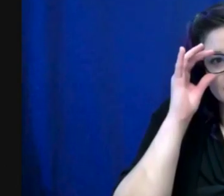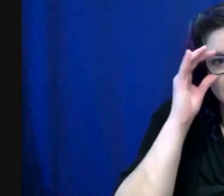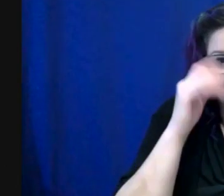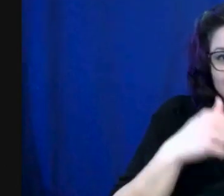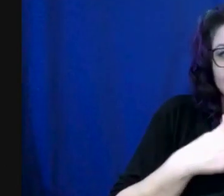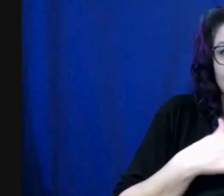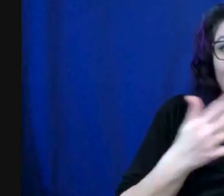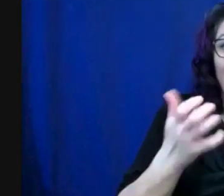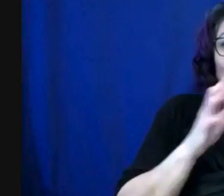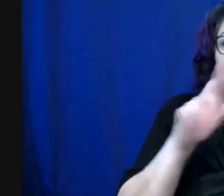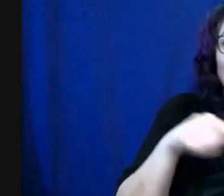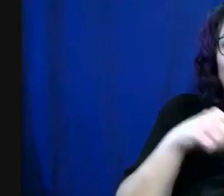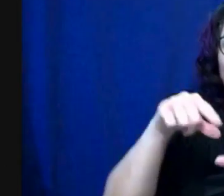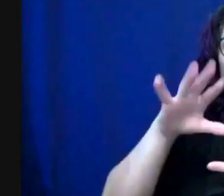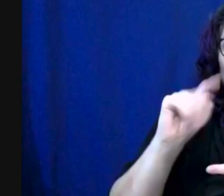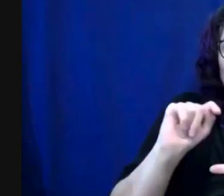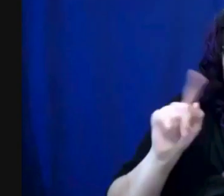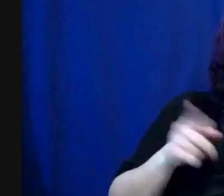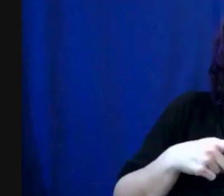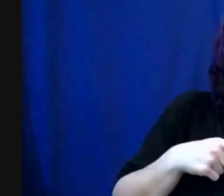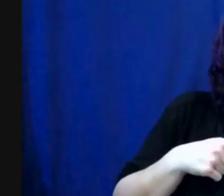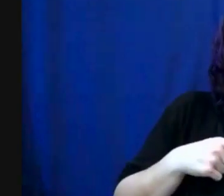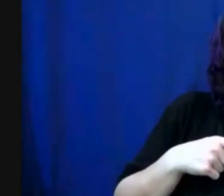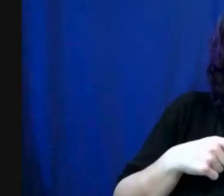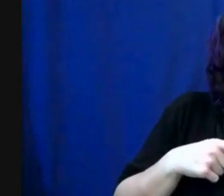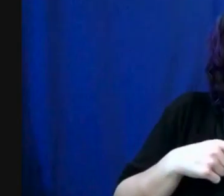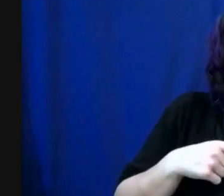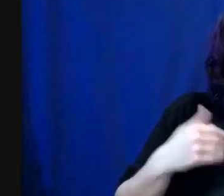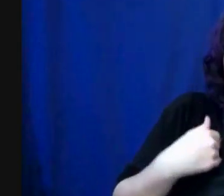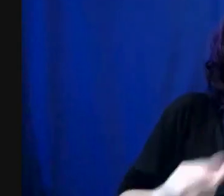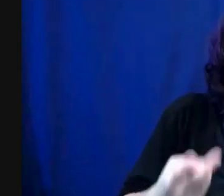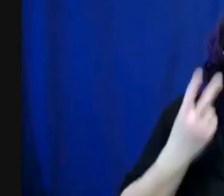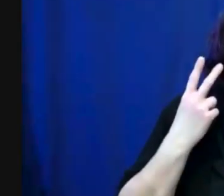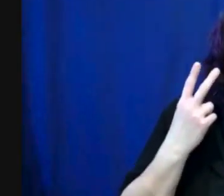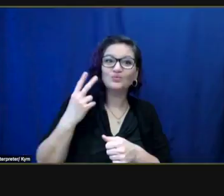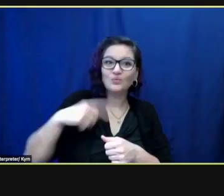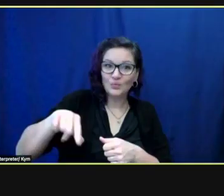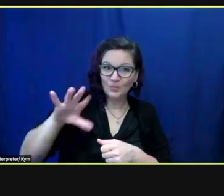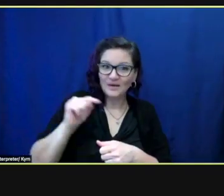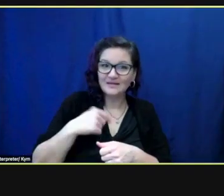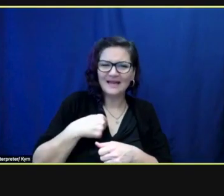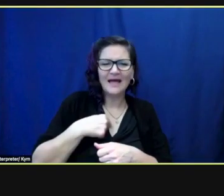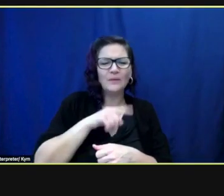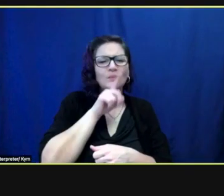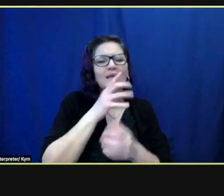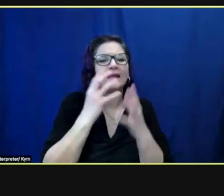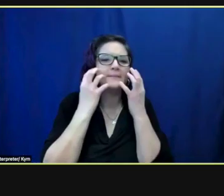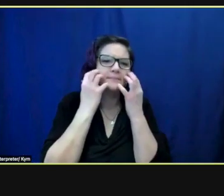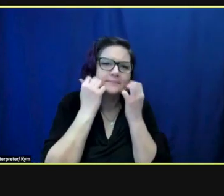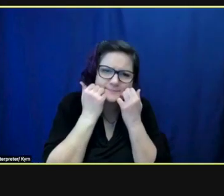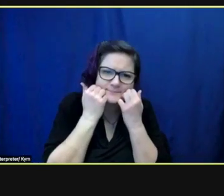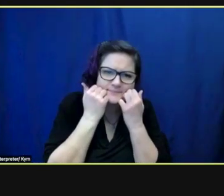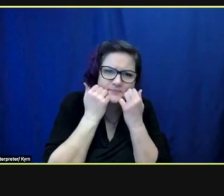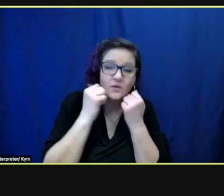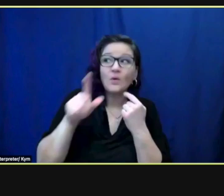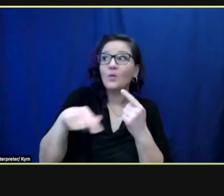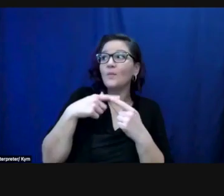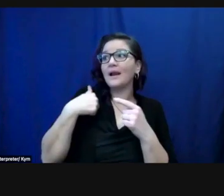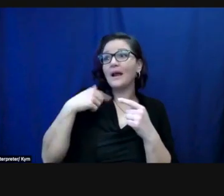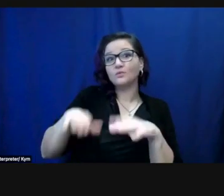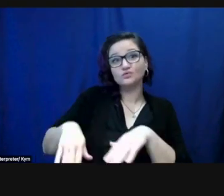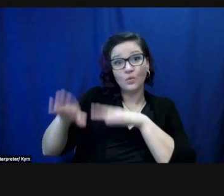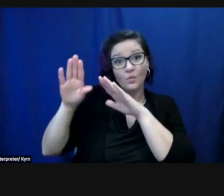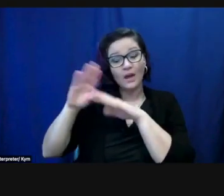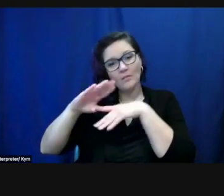talk about quilts first. Okay, wait, great. I have two quilts that I cherish. And when I was growing up, all